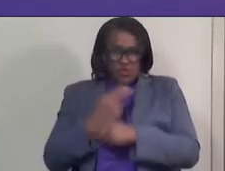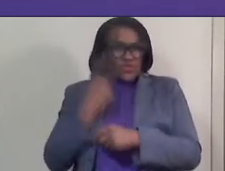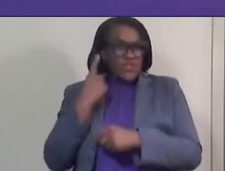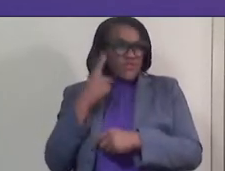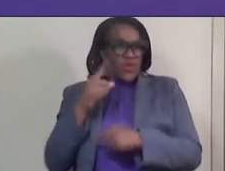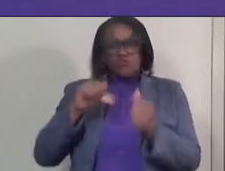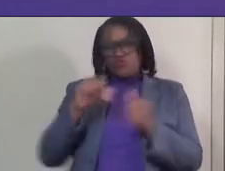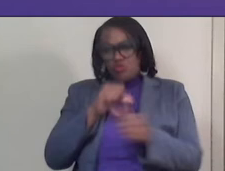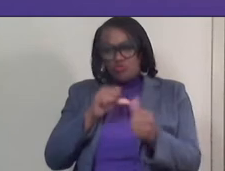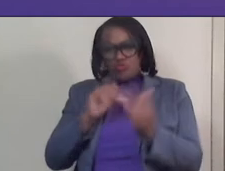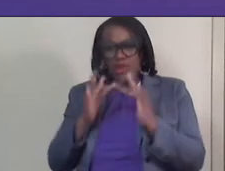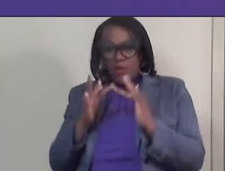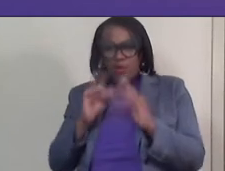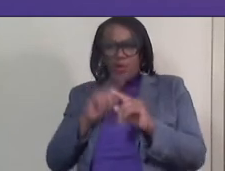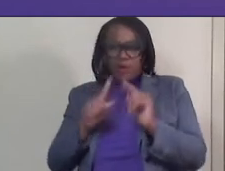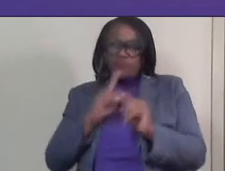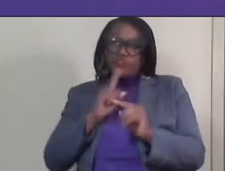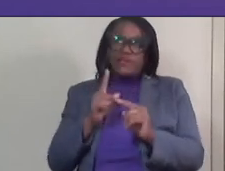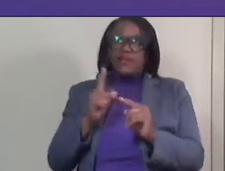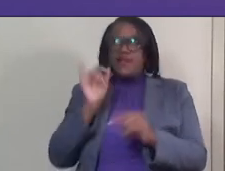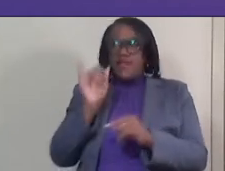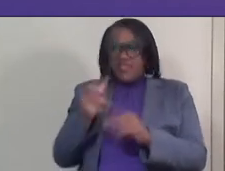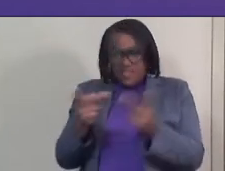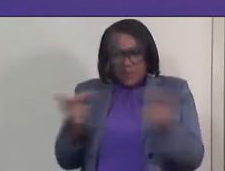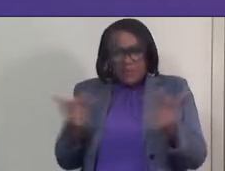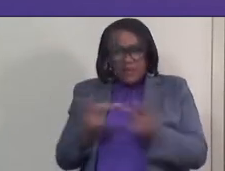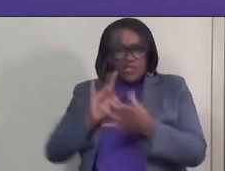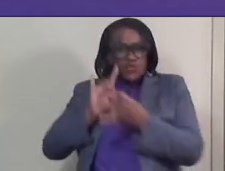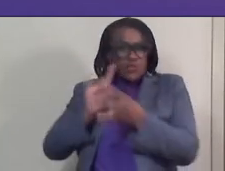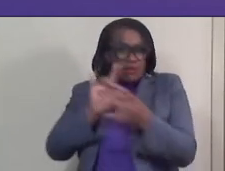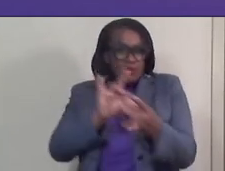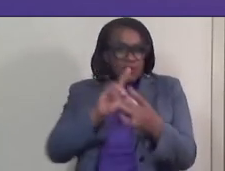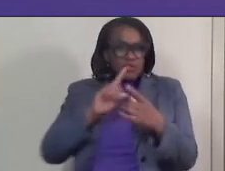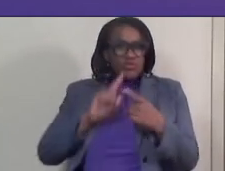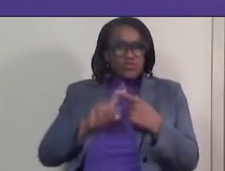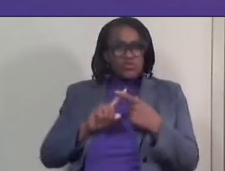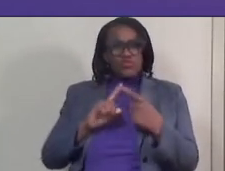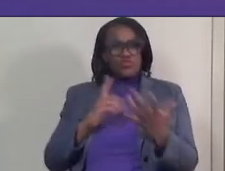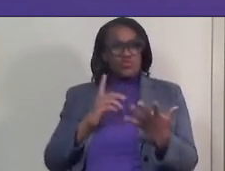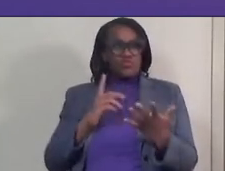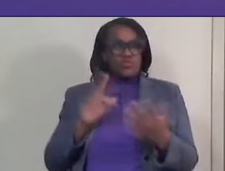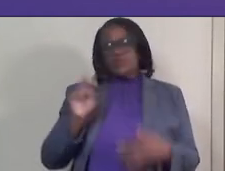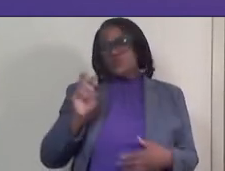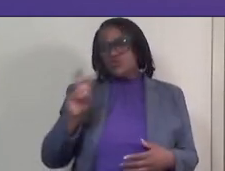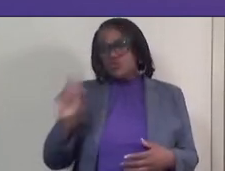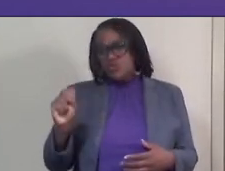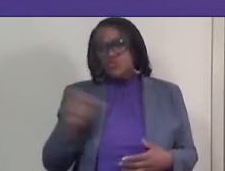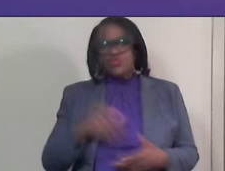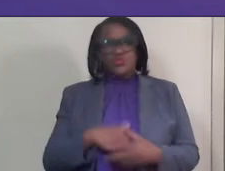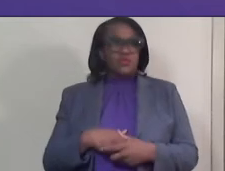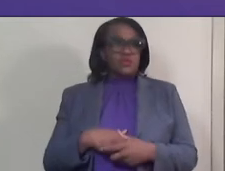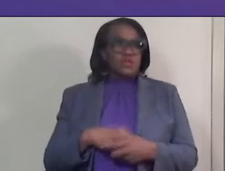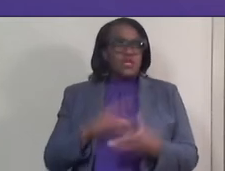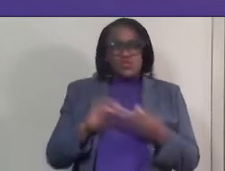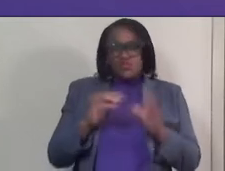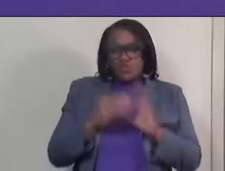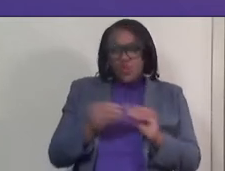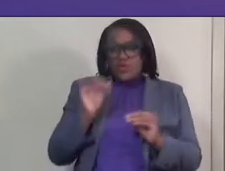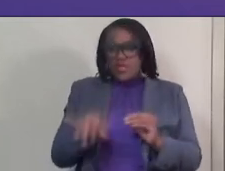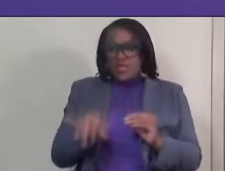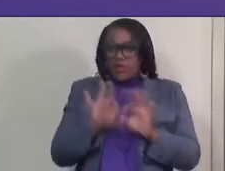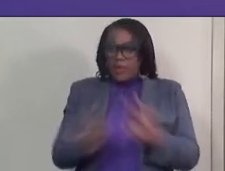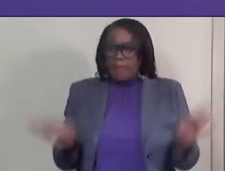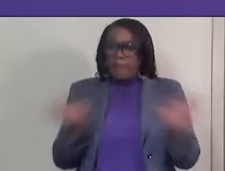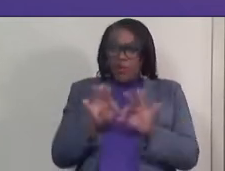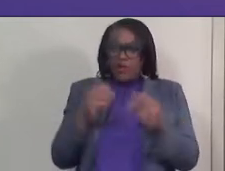social network, but instead as a place to connect to news stories that are paramount and consequential